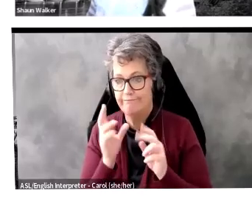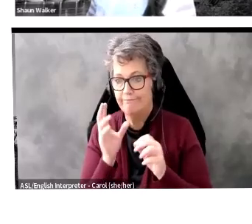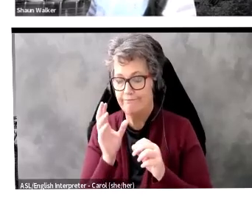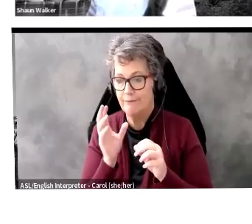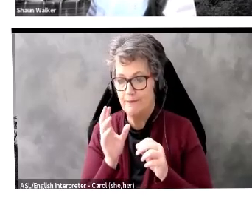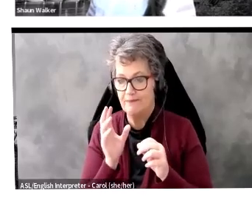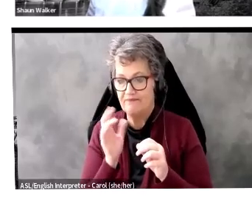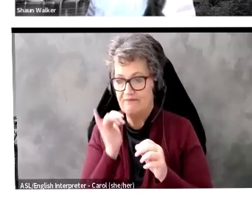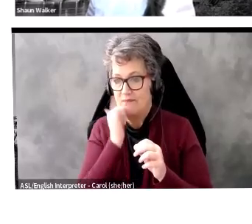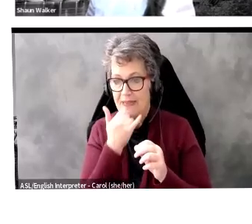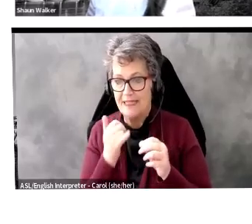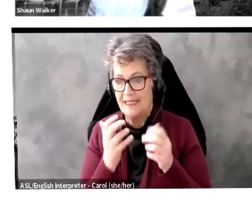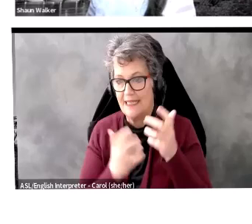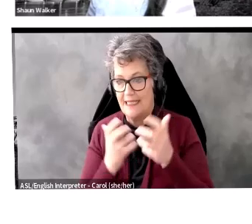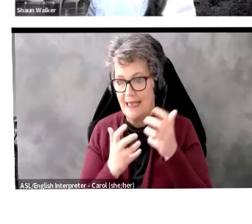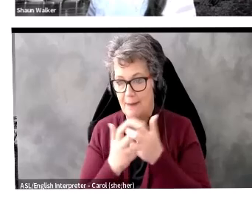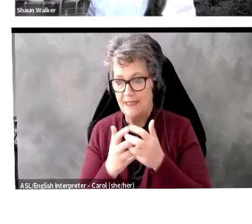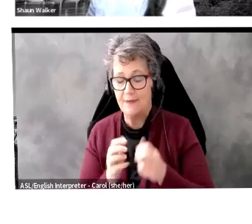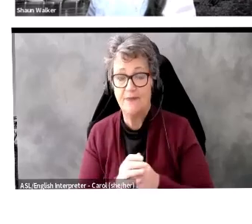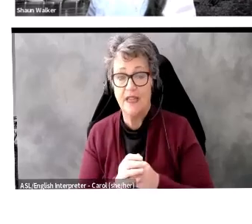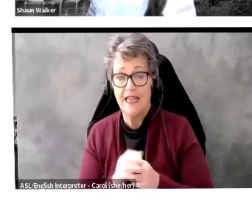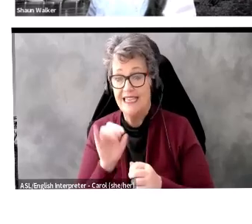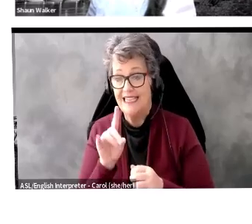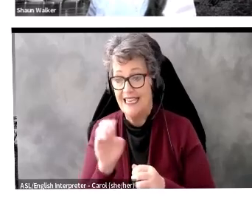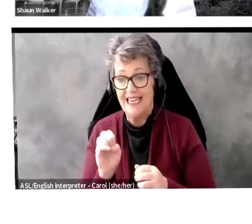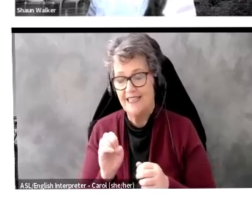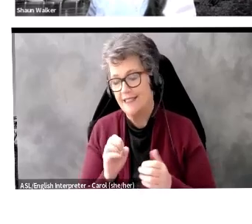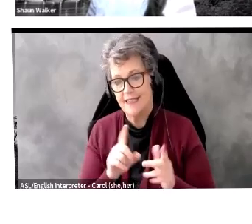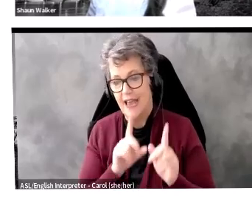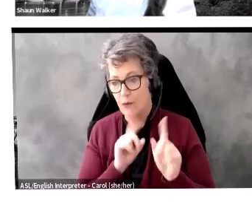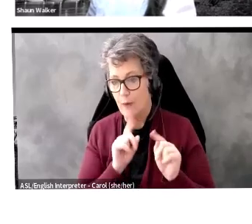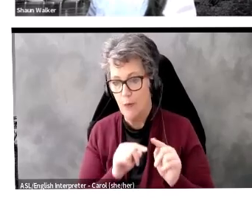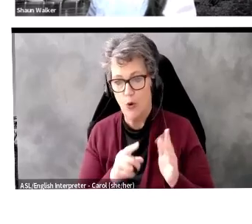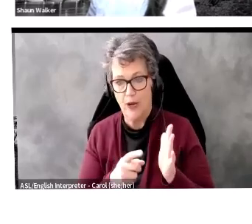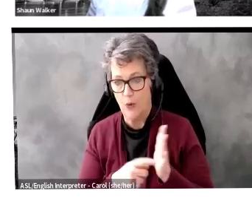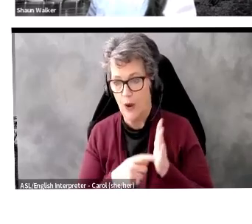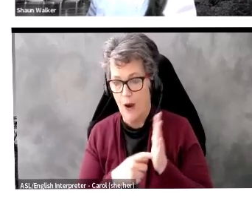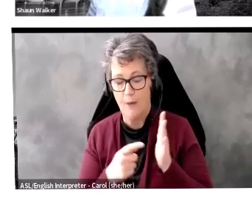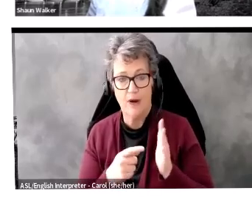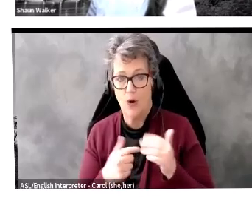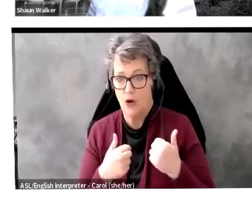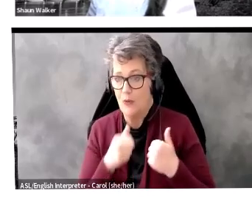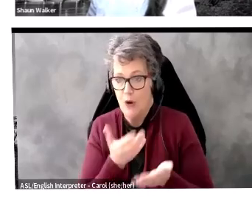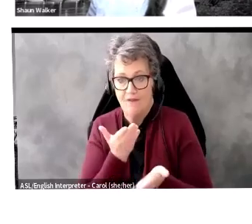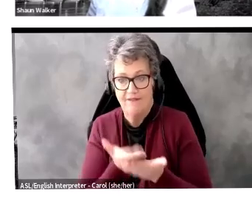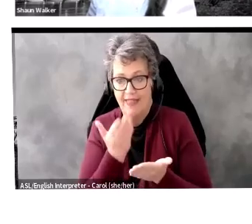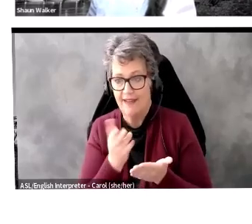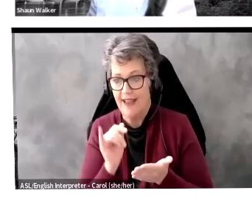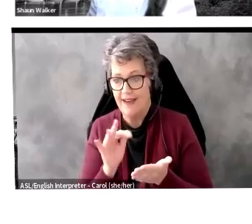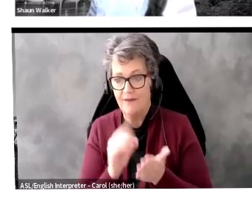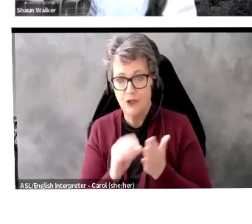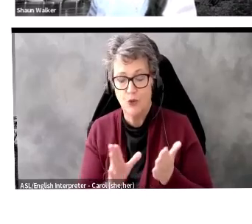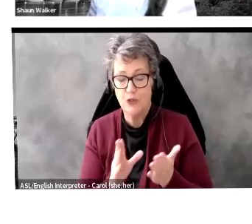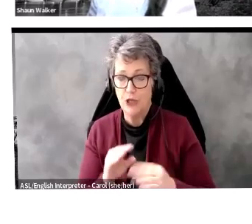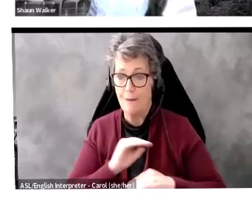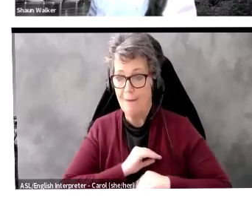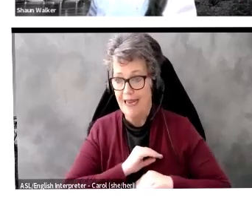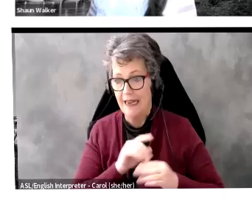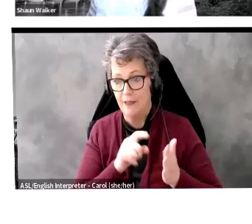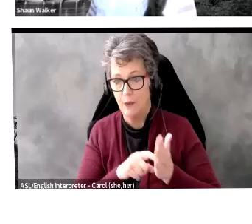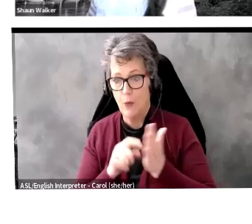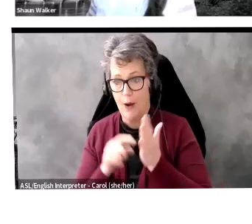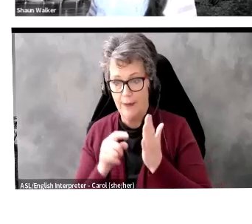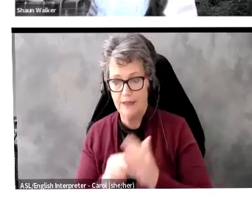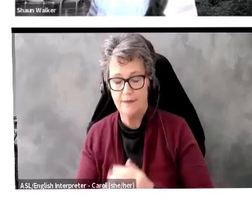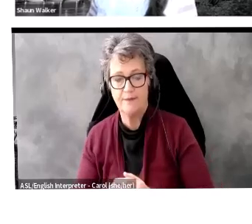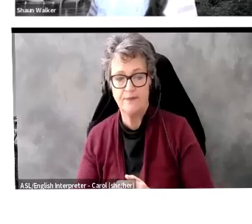cognizant. Again, the CDE does not have a reporting requirement, nor do we validate if students are meeting such